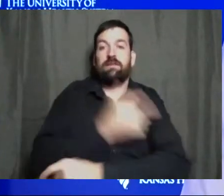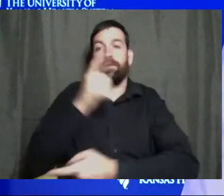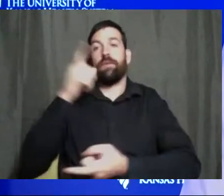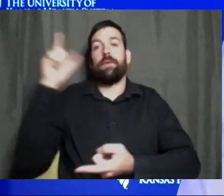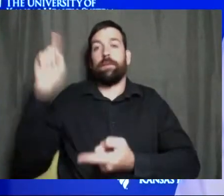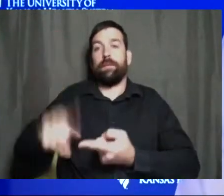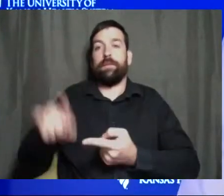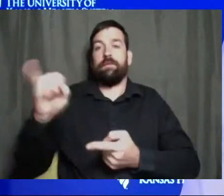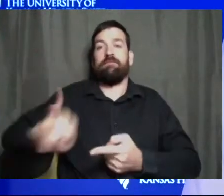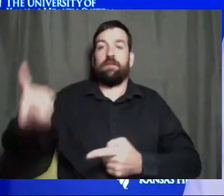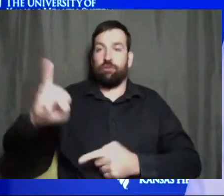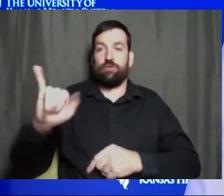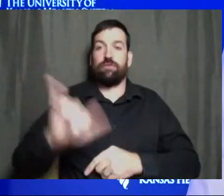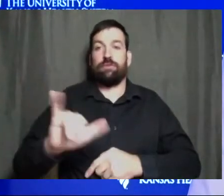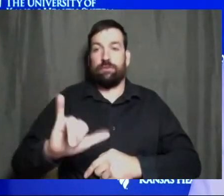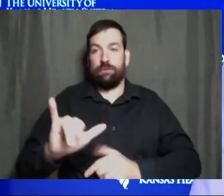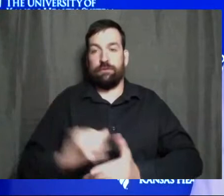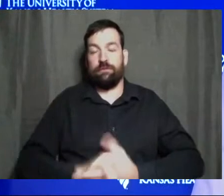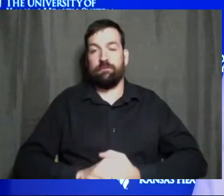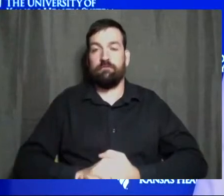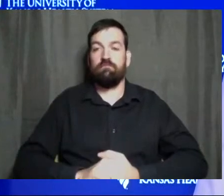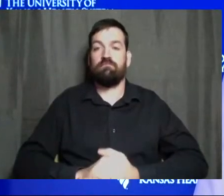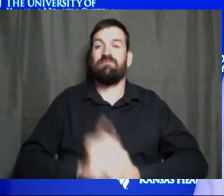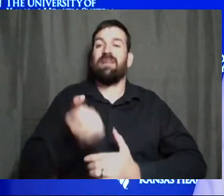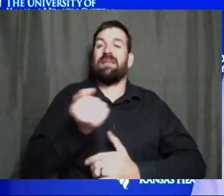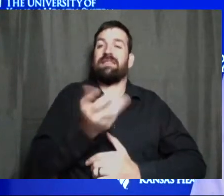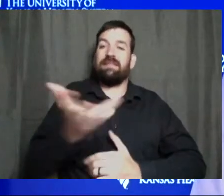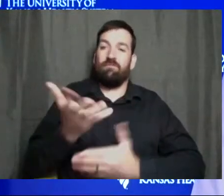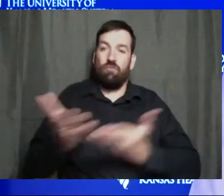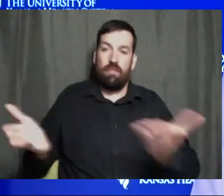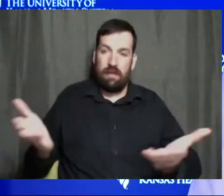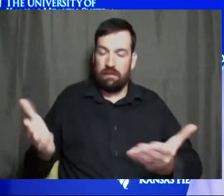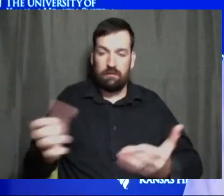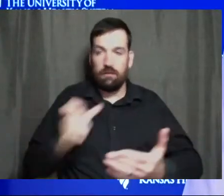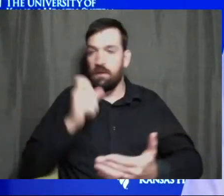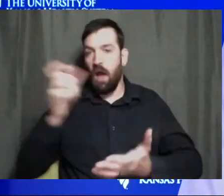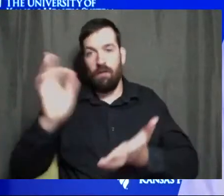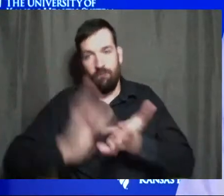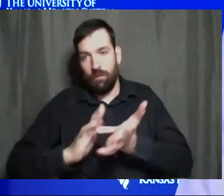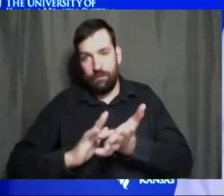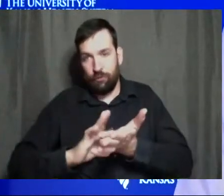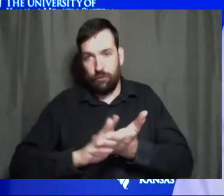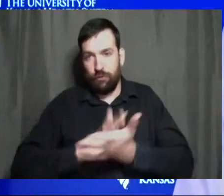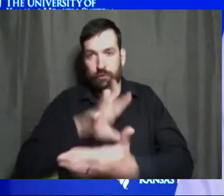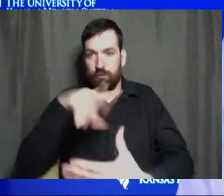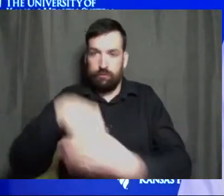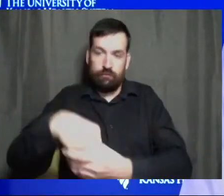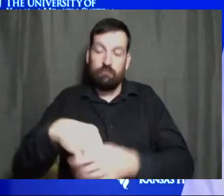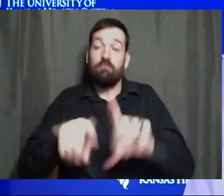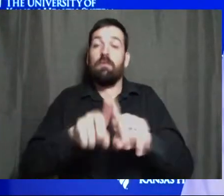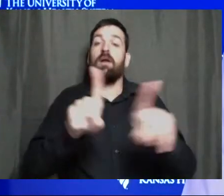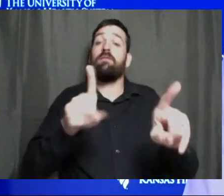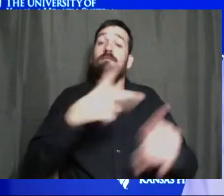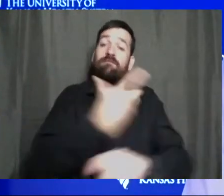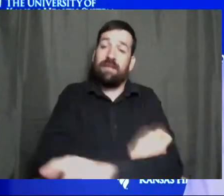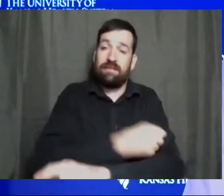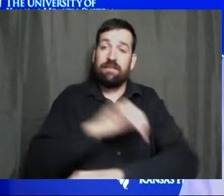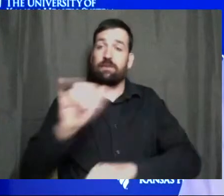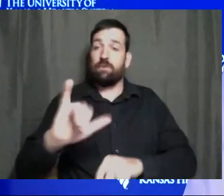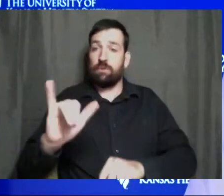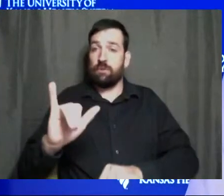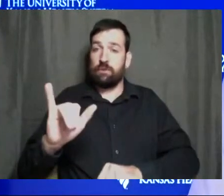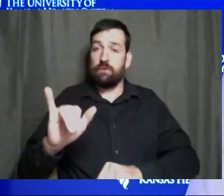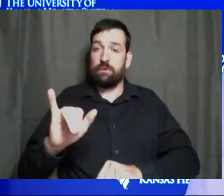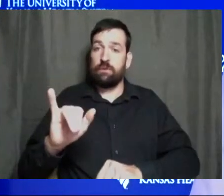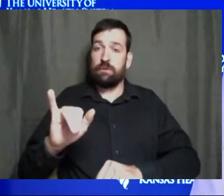we know that it is a combination of these non-pharmaceutical interventions, but also vaccination that contribute to either